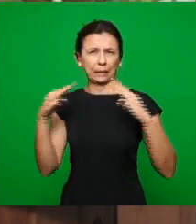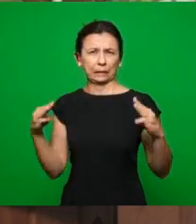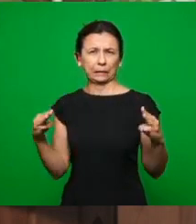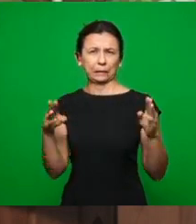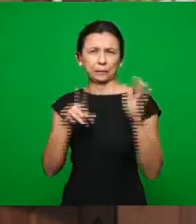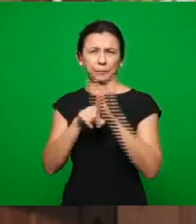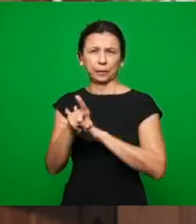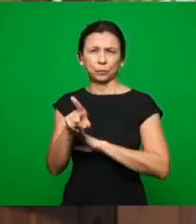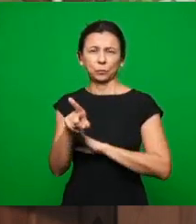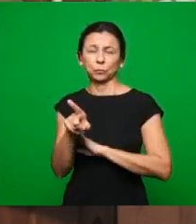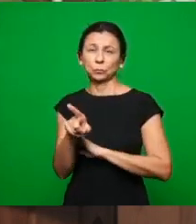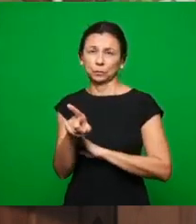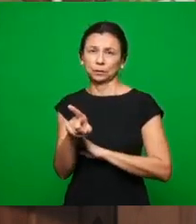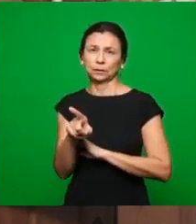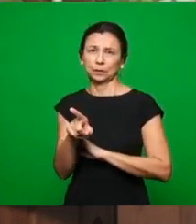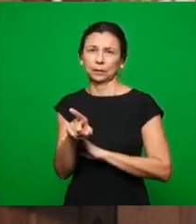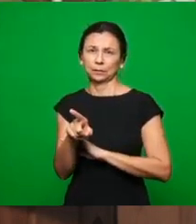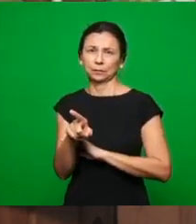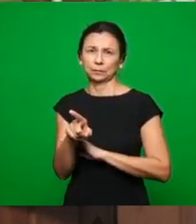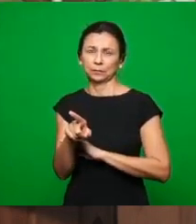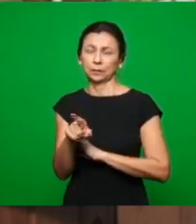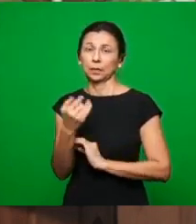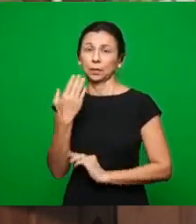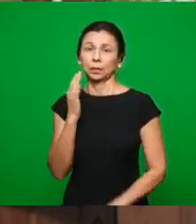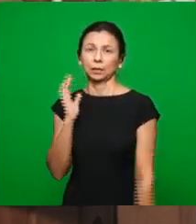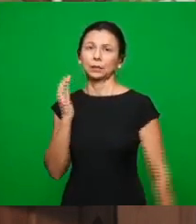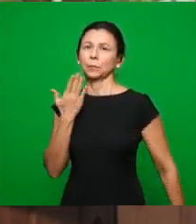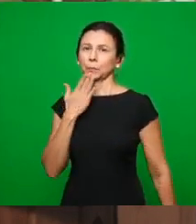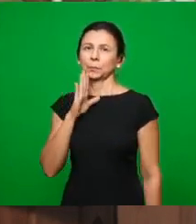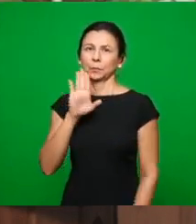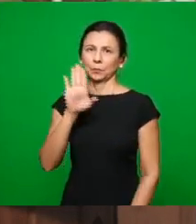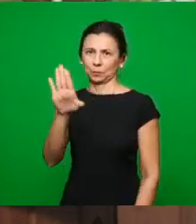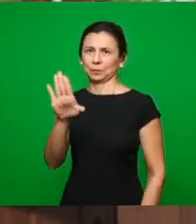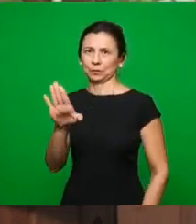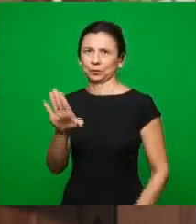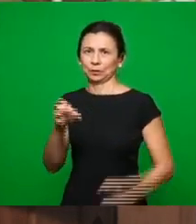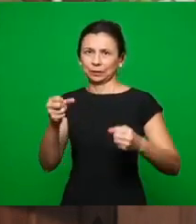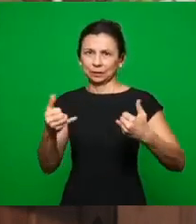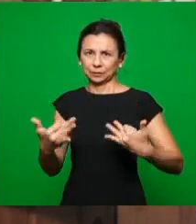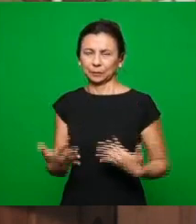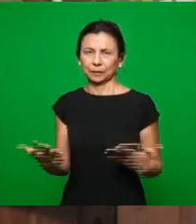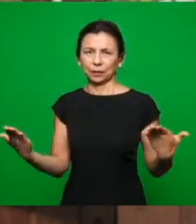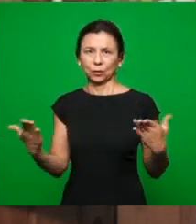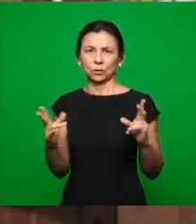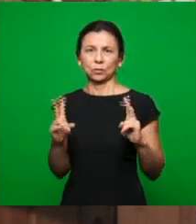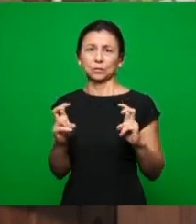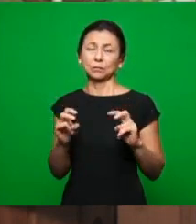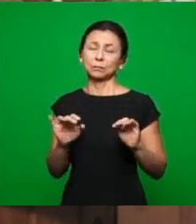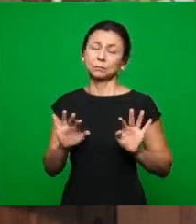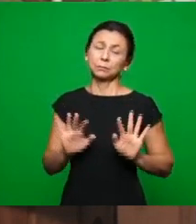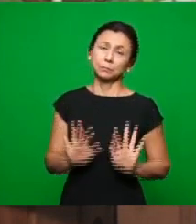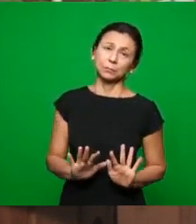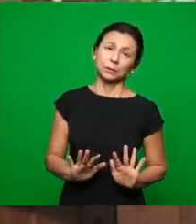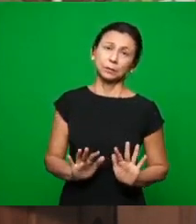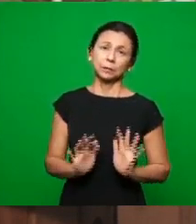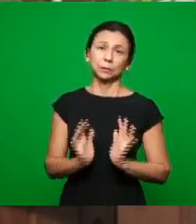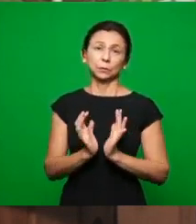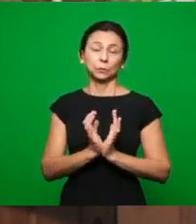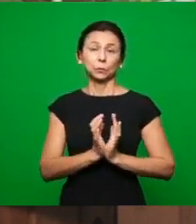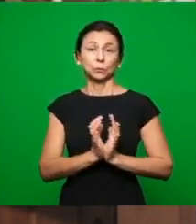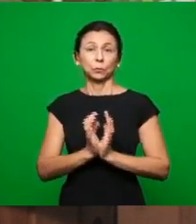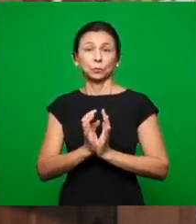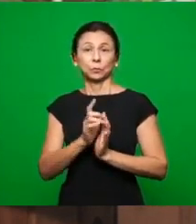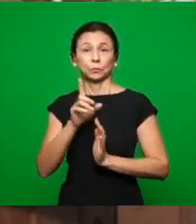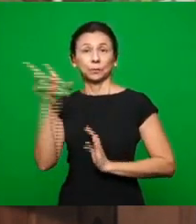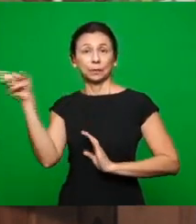question on Manaim. I don't want to speak about this. Actually, I promised that I was going to speak about this today, but because